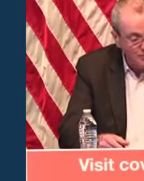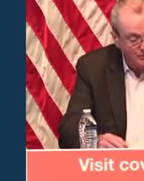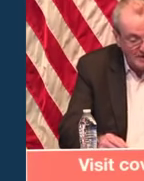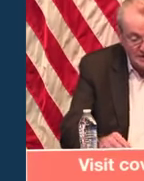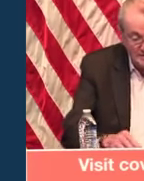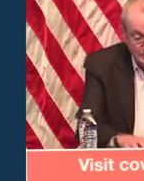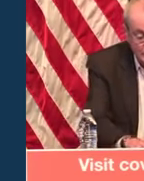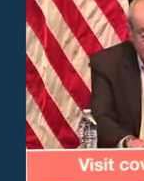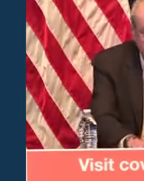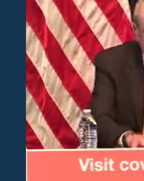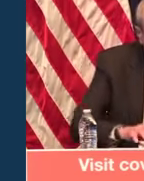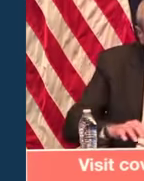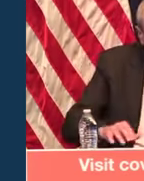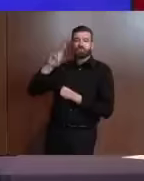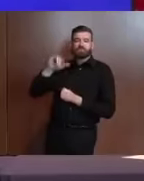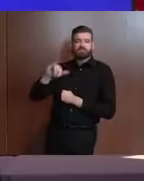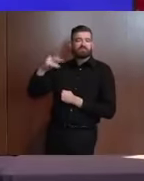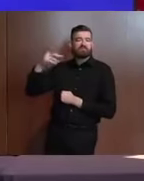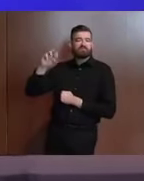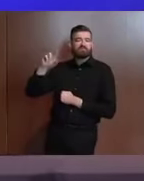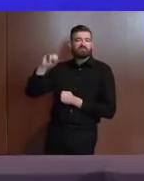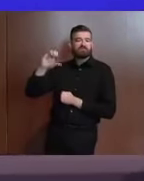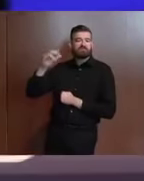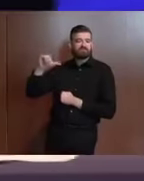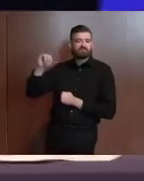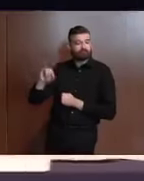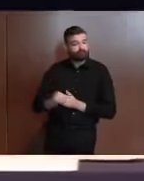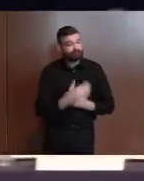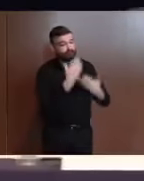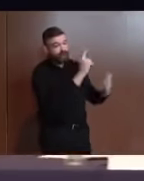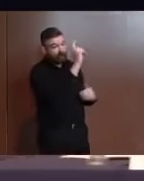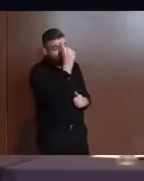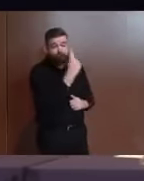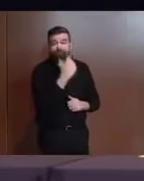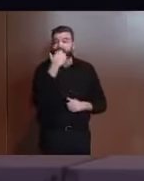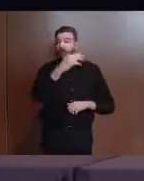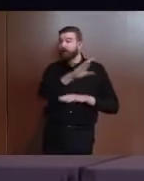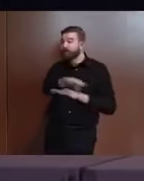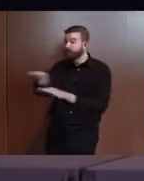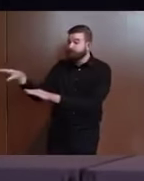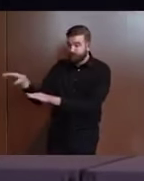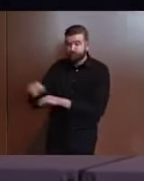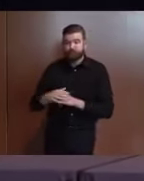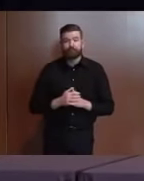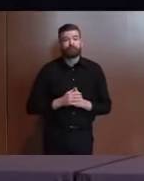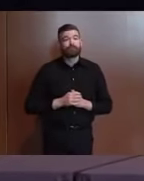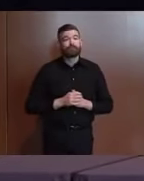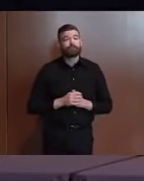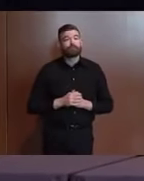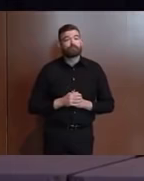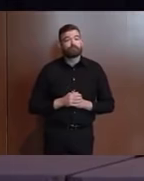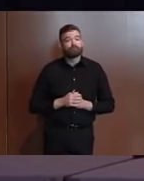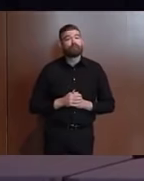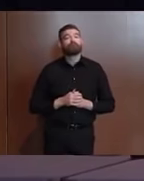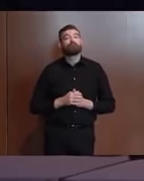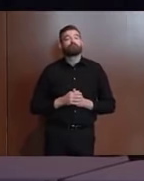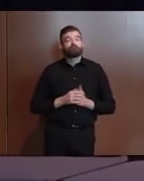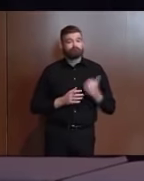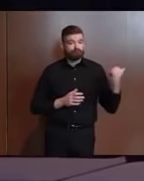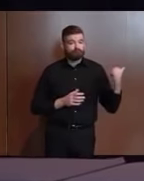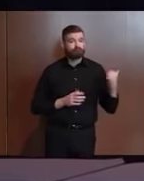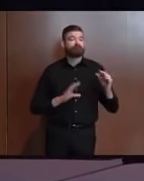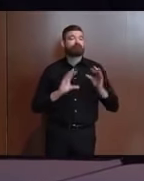Judy Persichilli. Thank you, Governor. Good afternoon. Well, as the confirmed cases of COVID-19